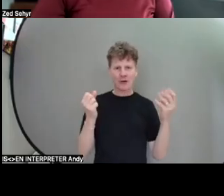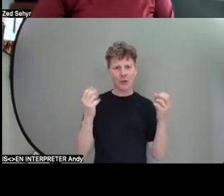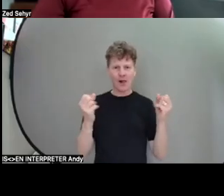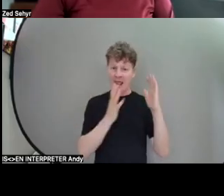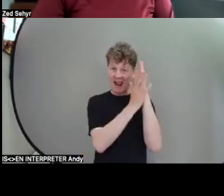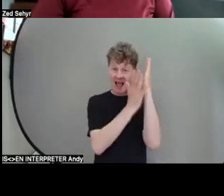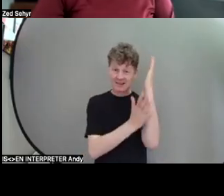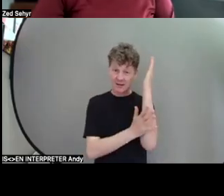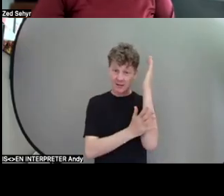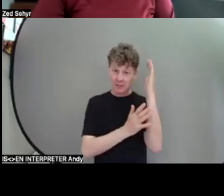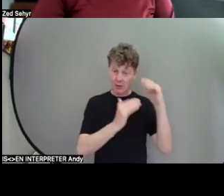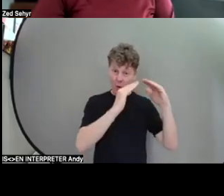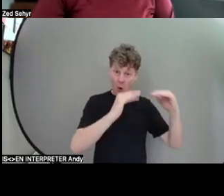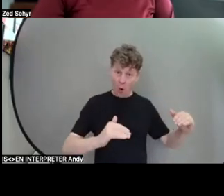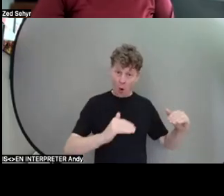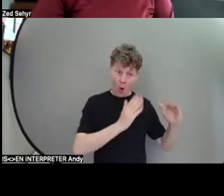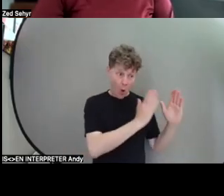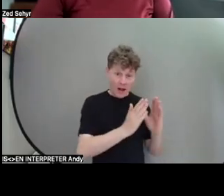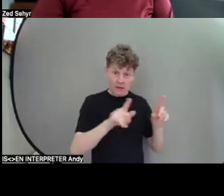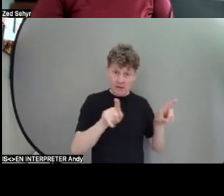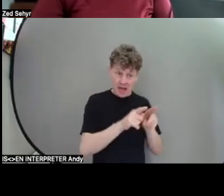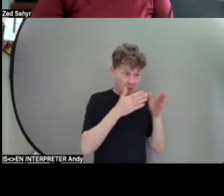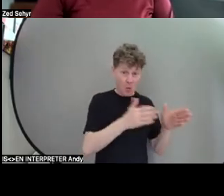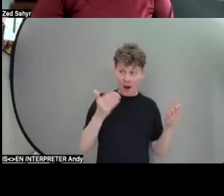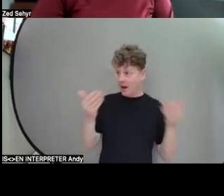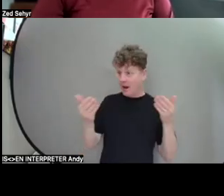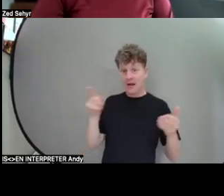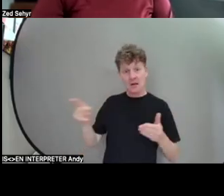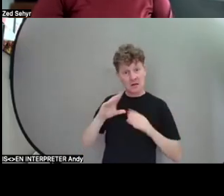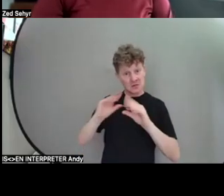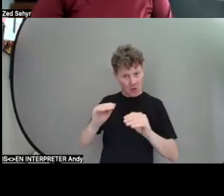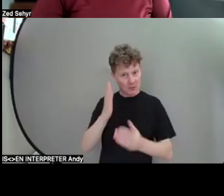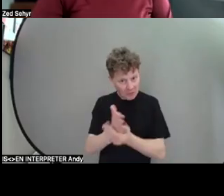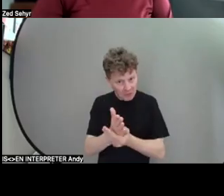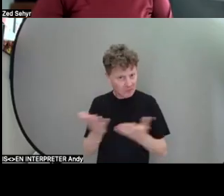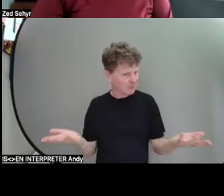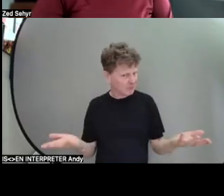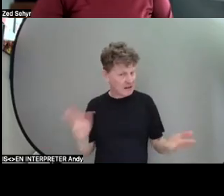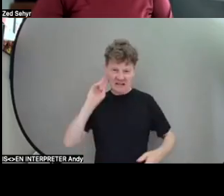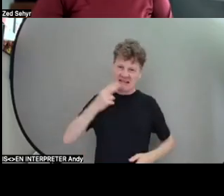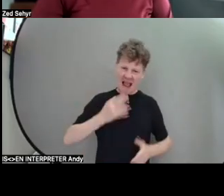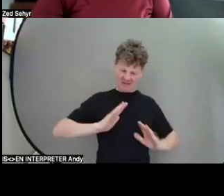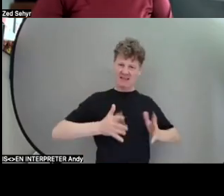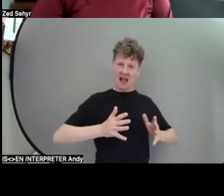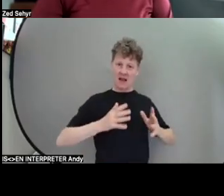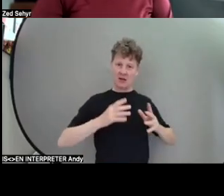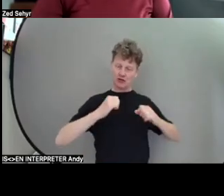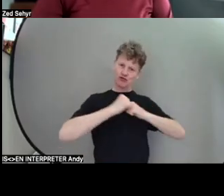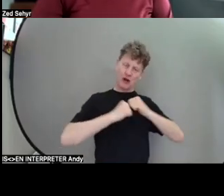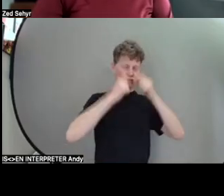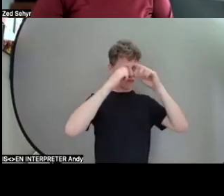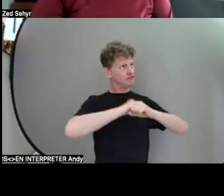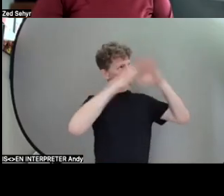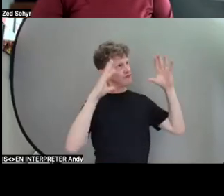the same way as has been found for spoken languages. So do deaf signers structure their semantic lexicons